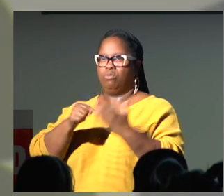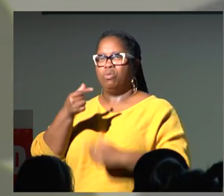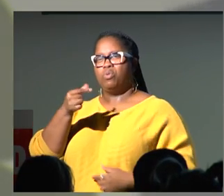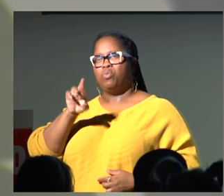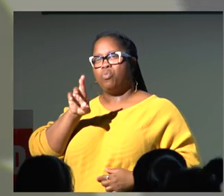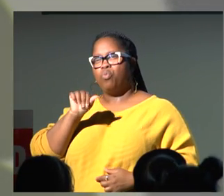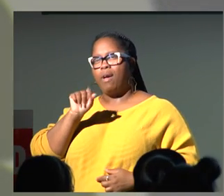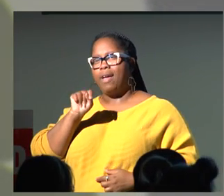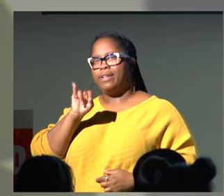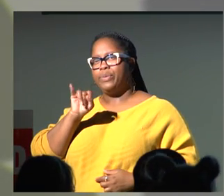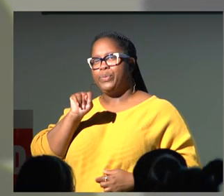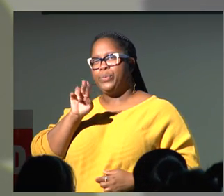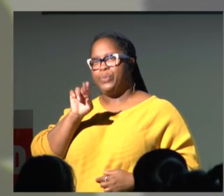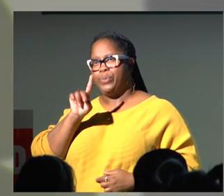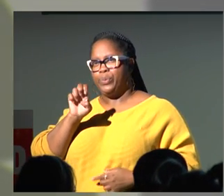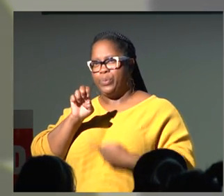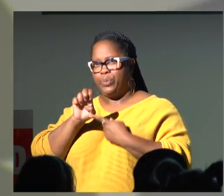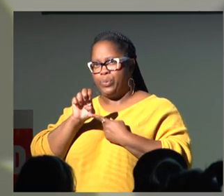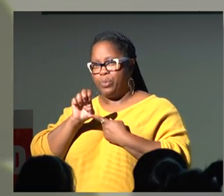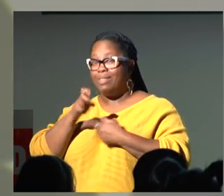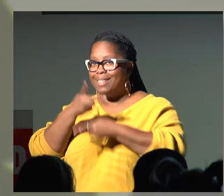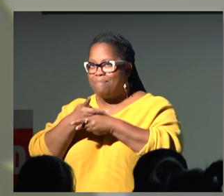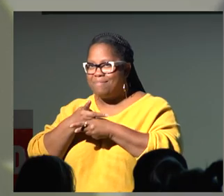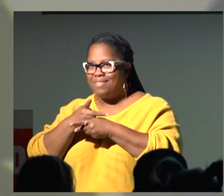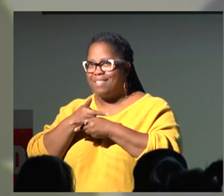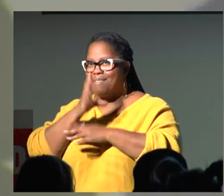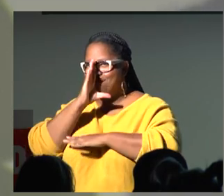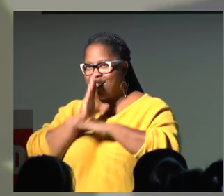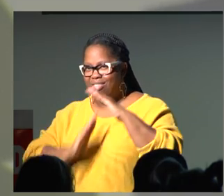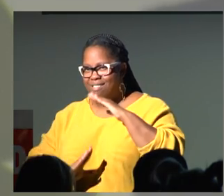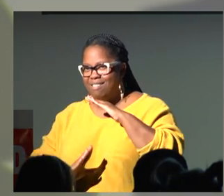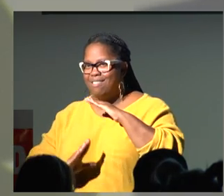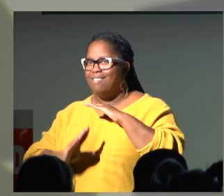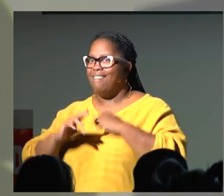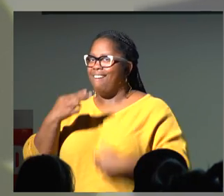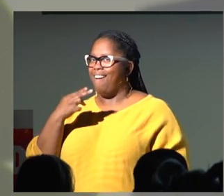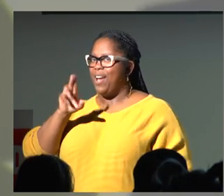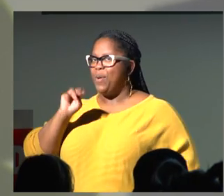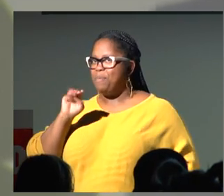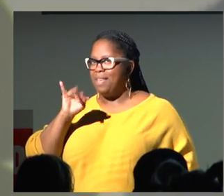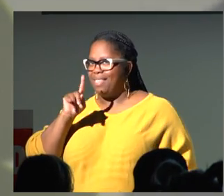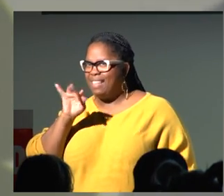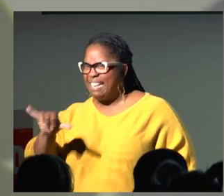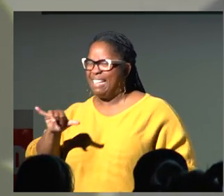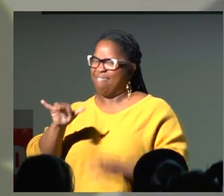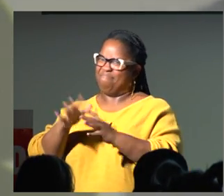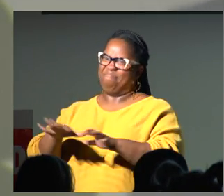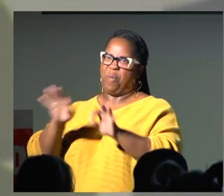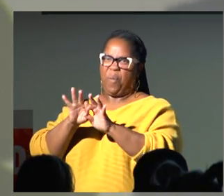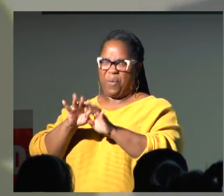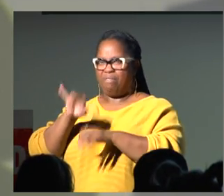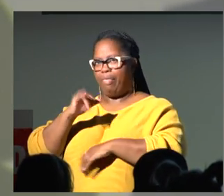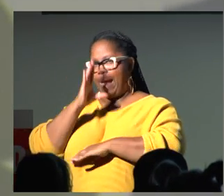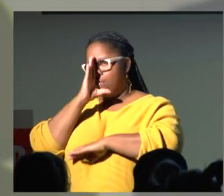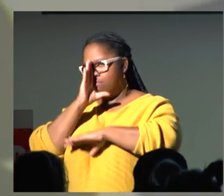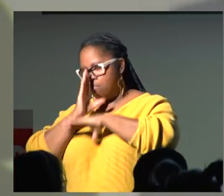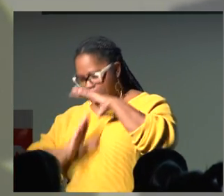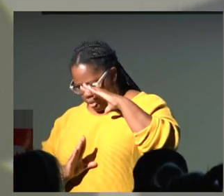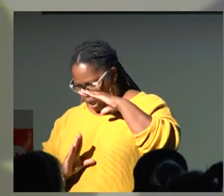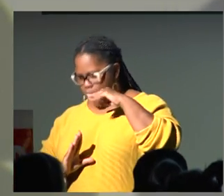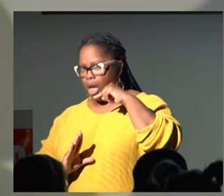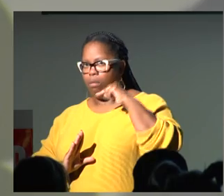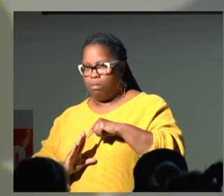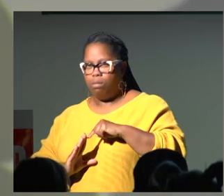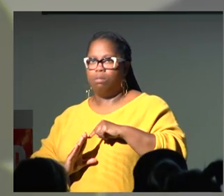you to sustain humility, and being humble is very, very key. And that humility is what allows me